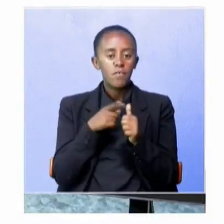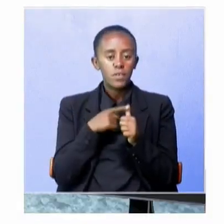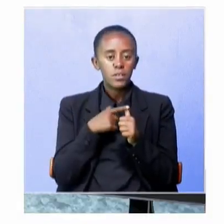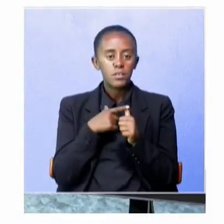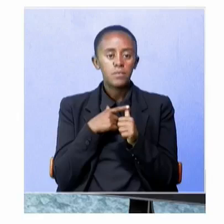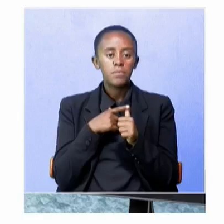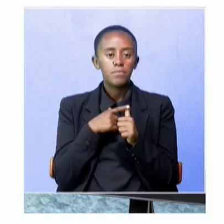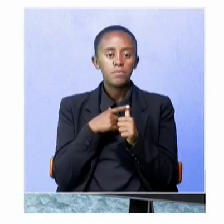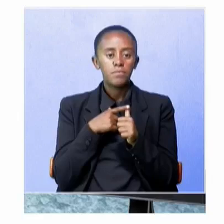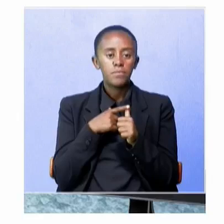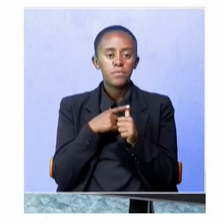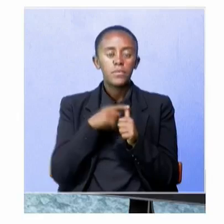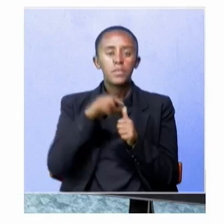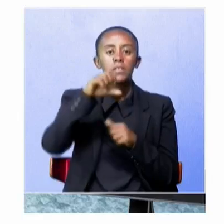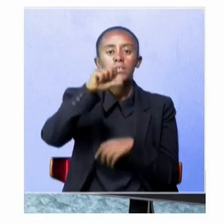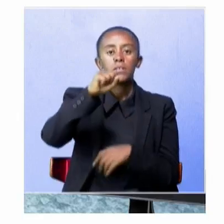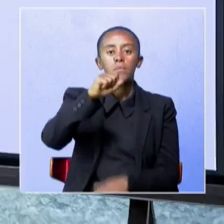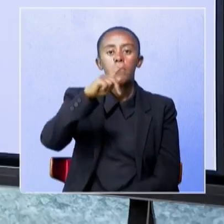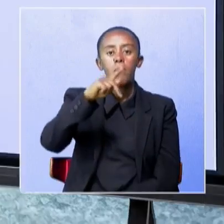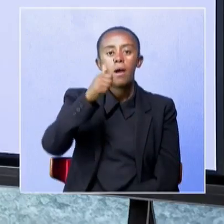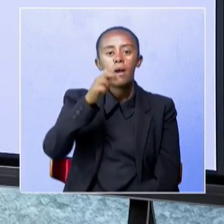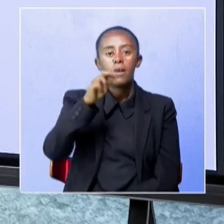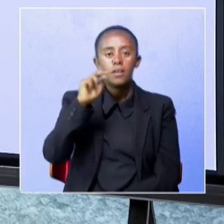is spark.